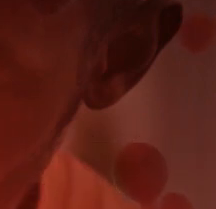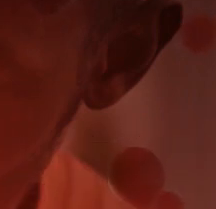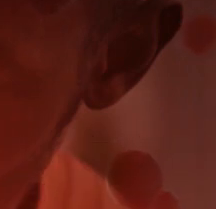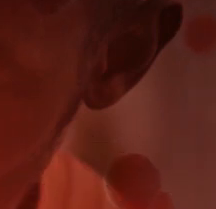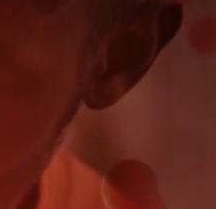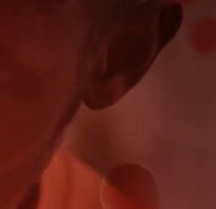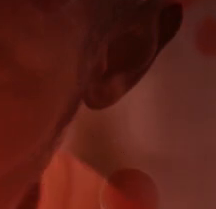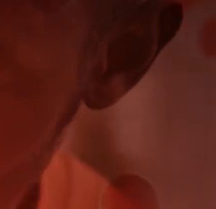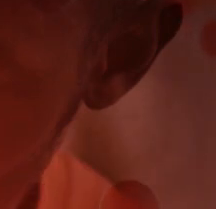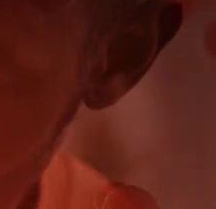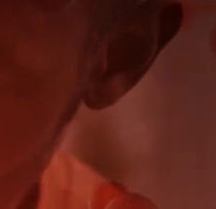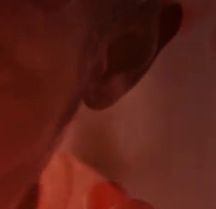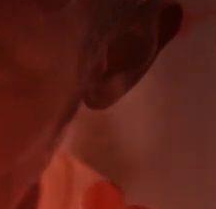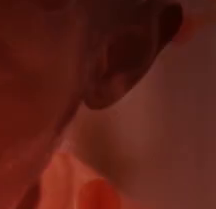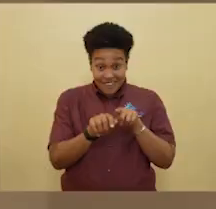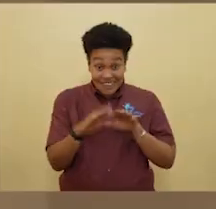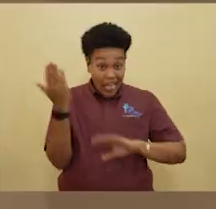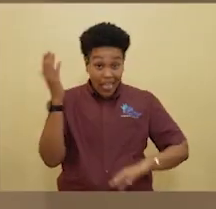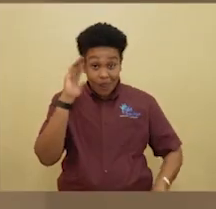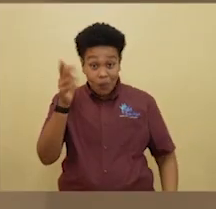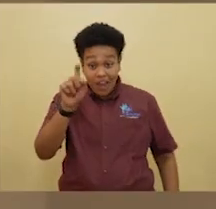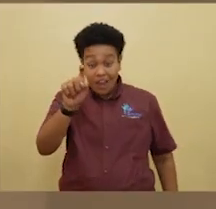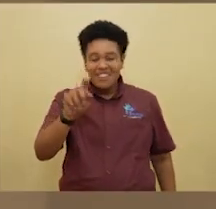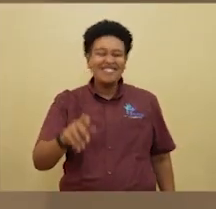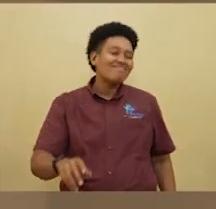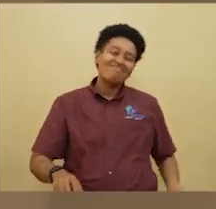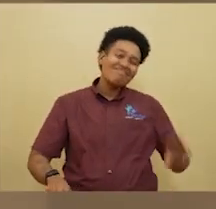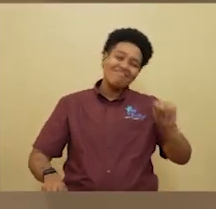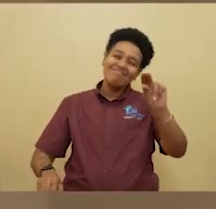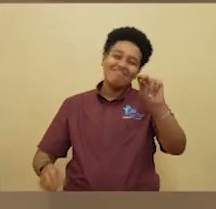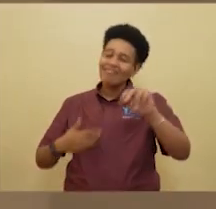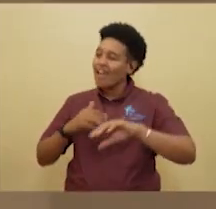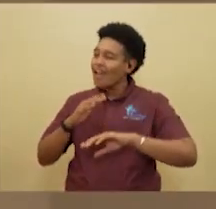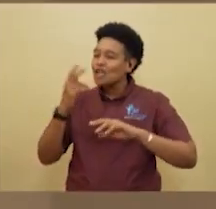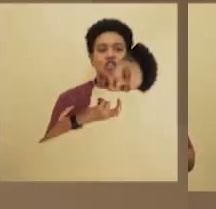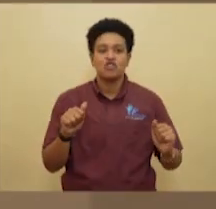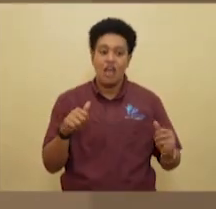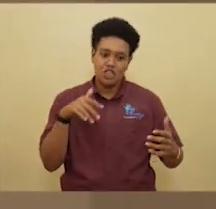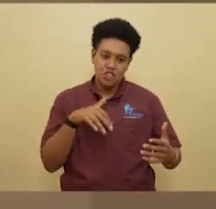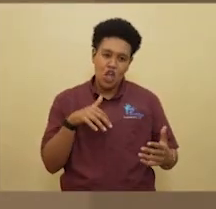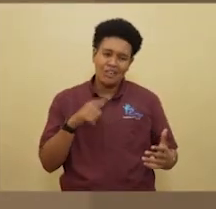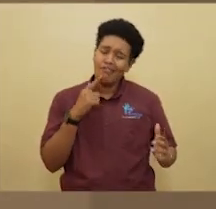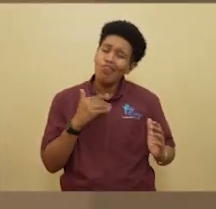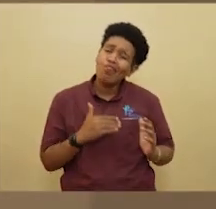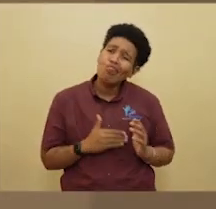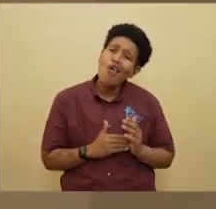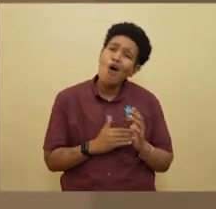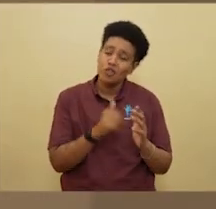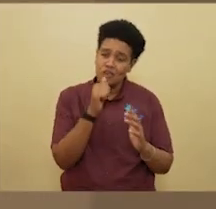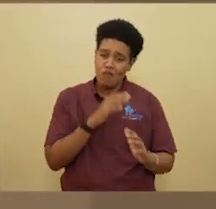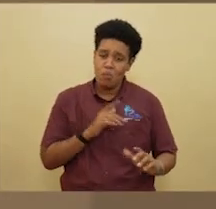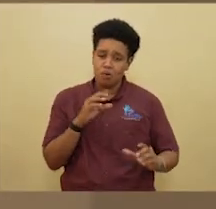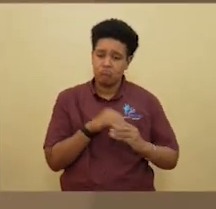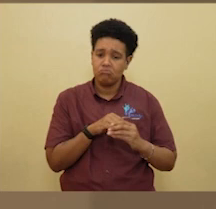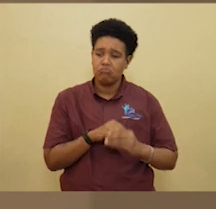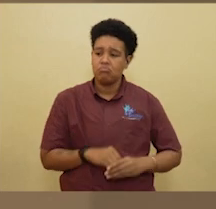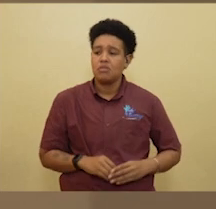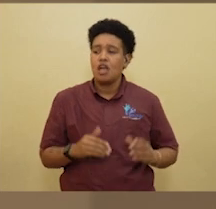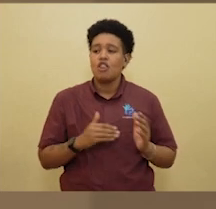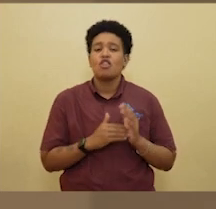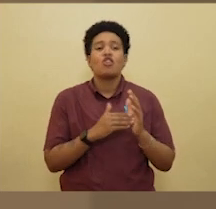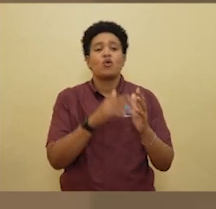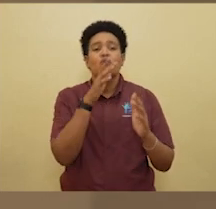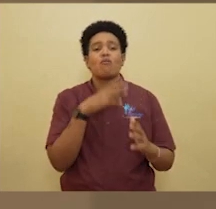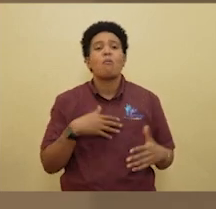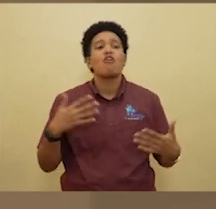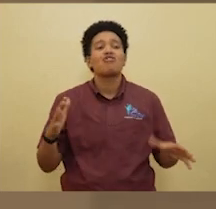I doubt it very much. I don't think that has been tested. Thousands of women have already got the